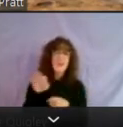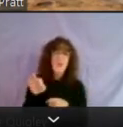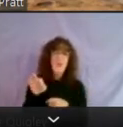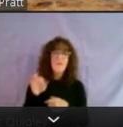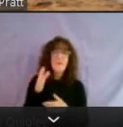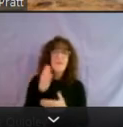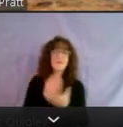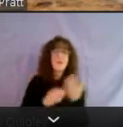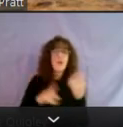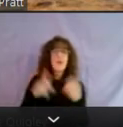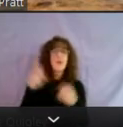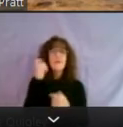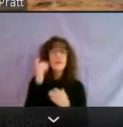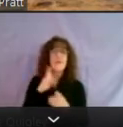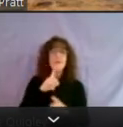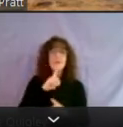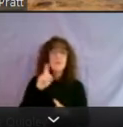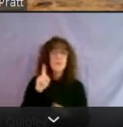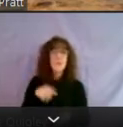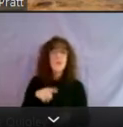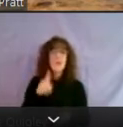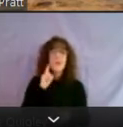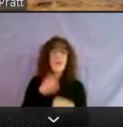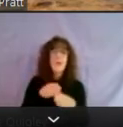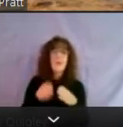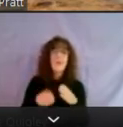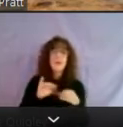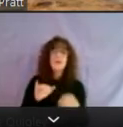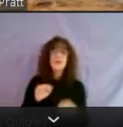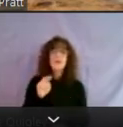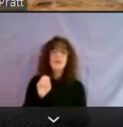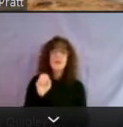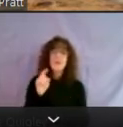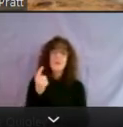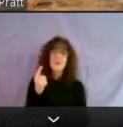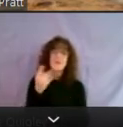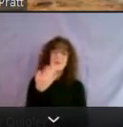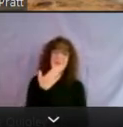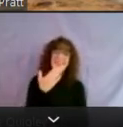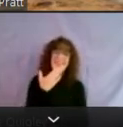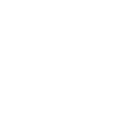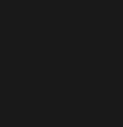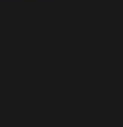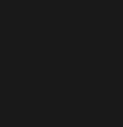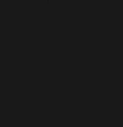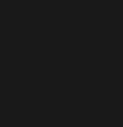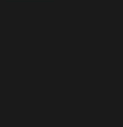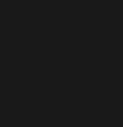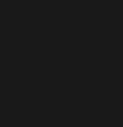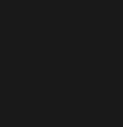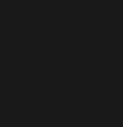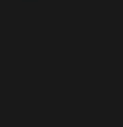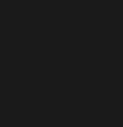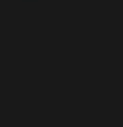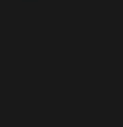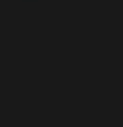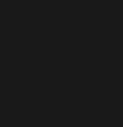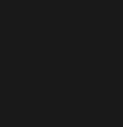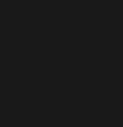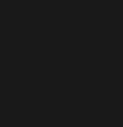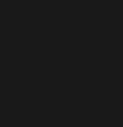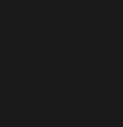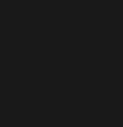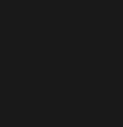governor's executive order that'll end on June 1st. So thank you for bearing with me. Yeah, no, that's really useful